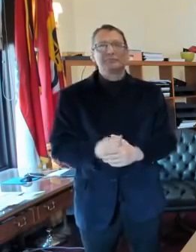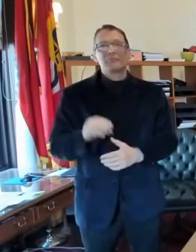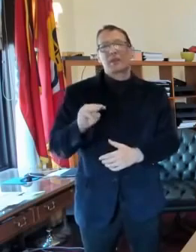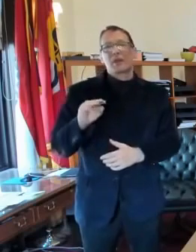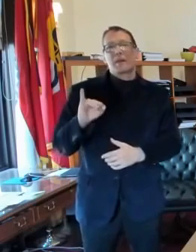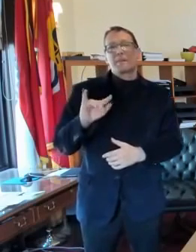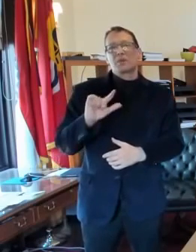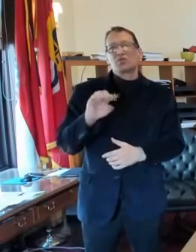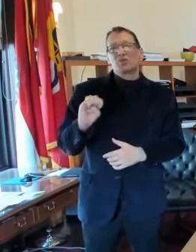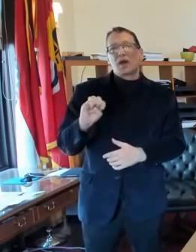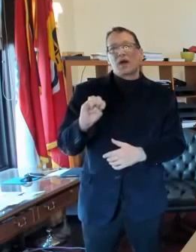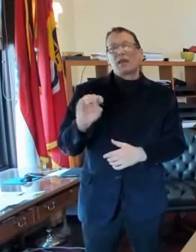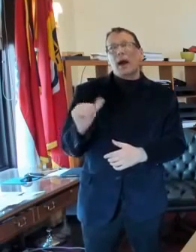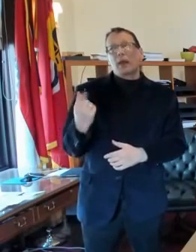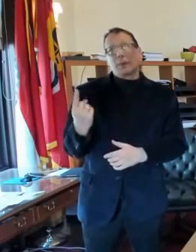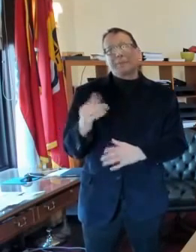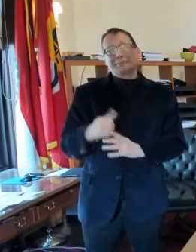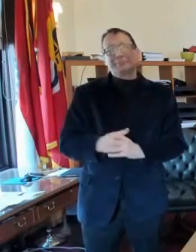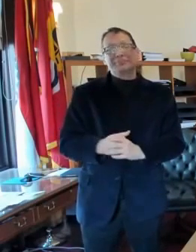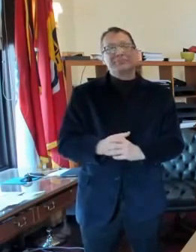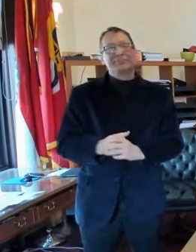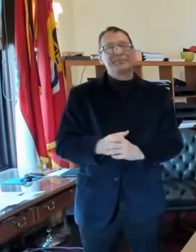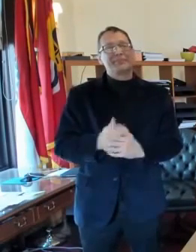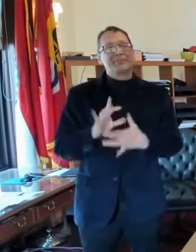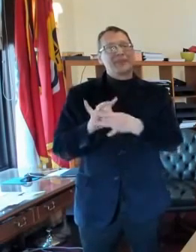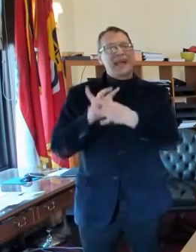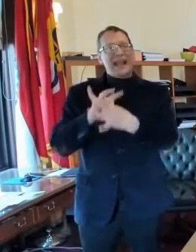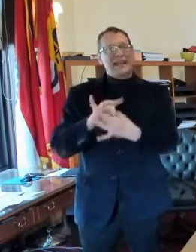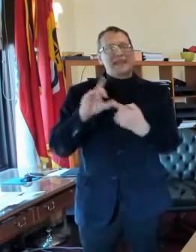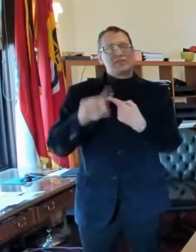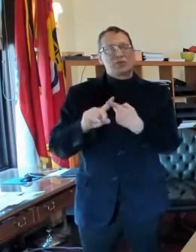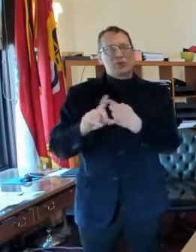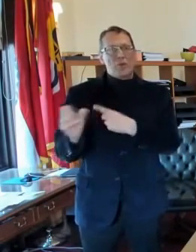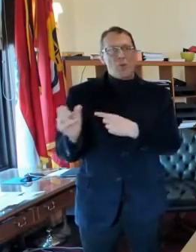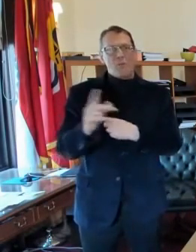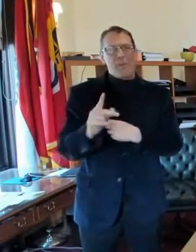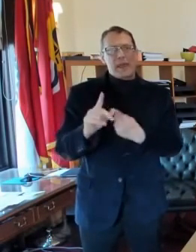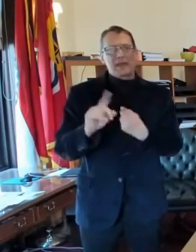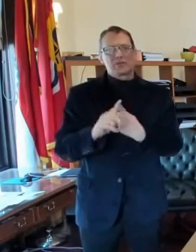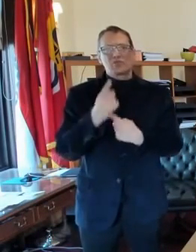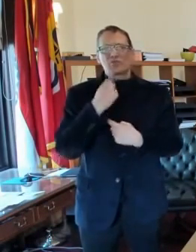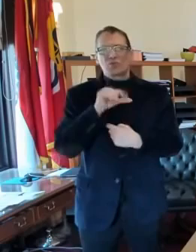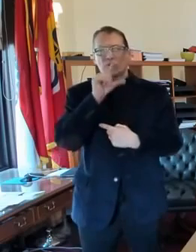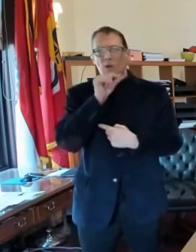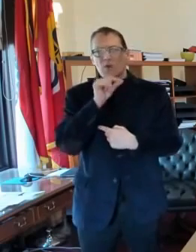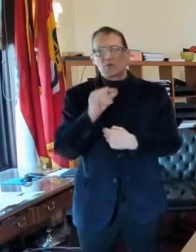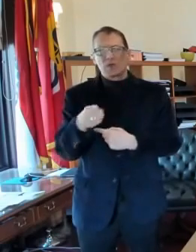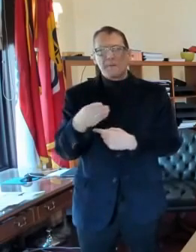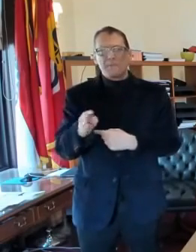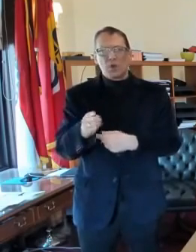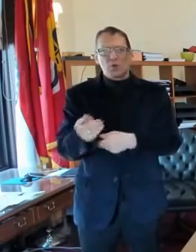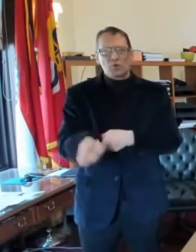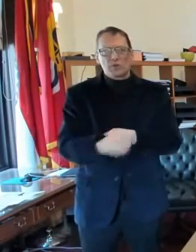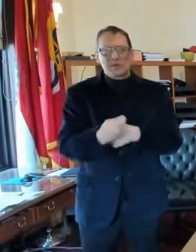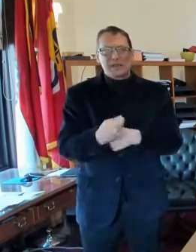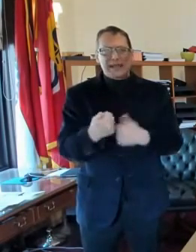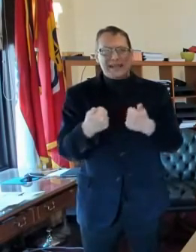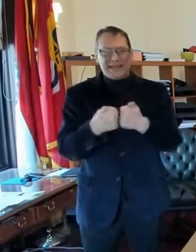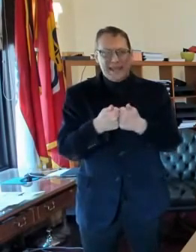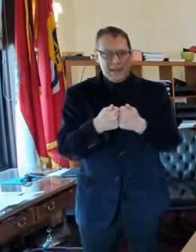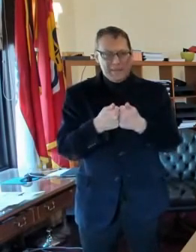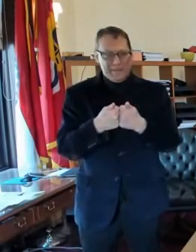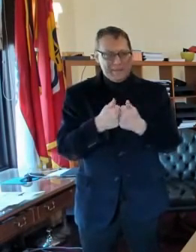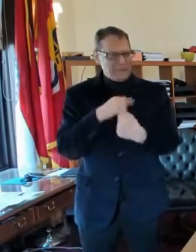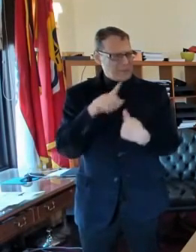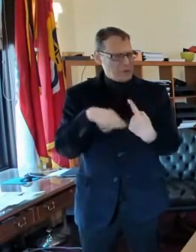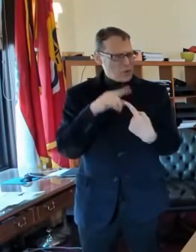Michelle, another Michelle's question has to do with returning to Blues and Cardinals games. Do we know